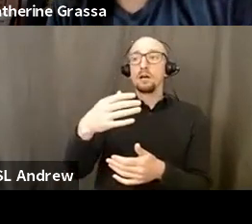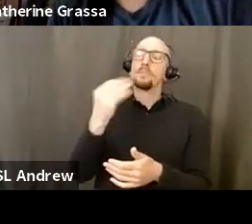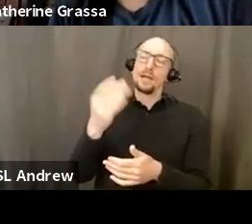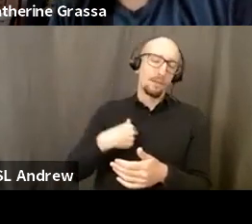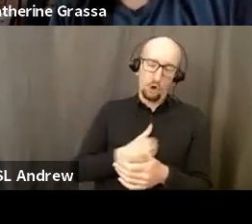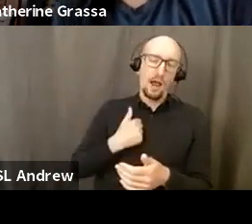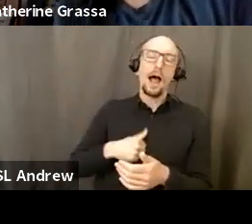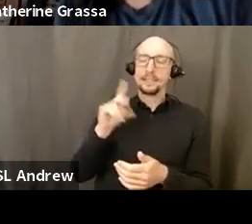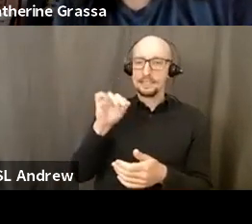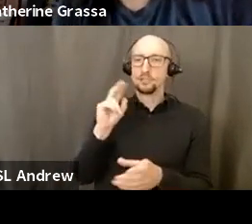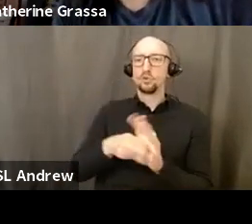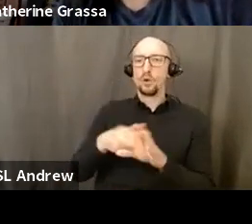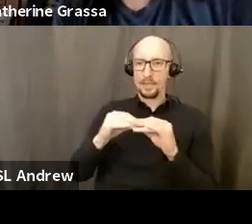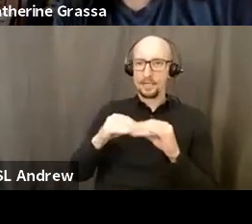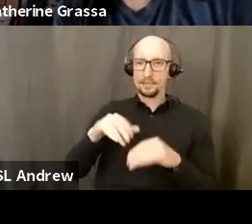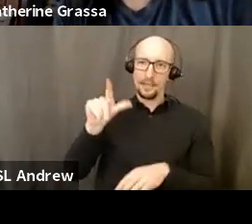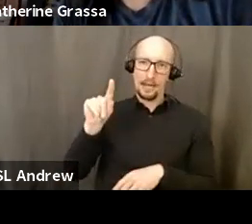late, so I do apologize.